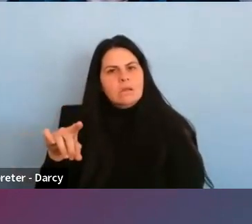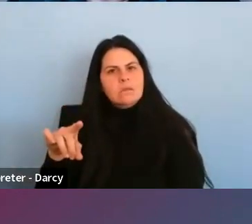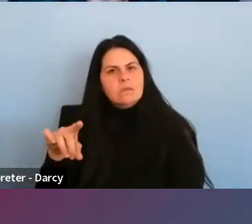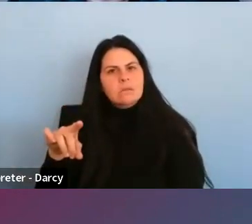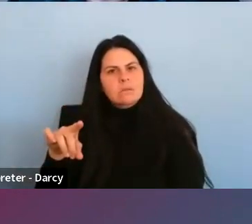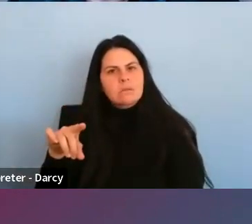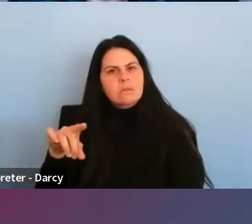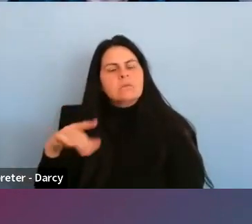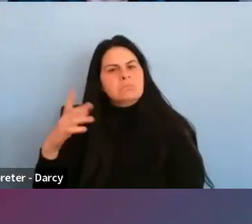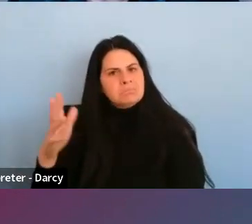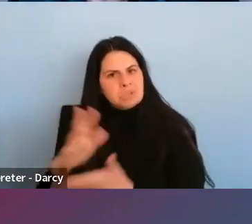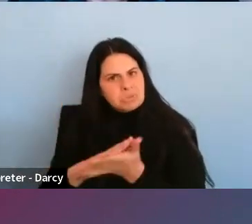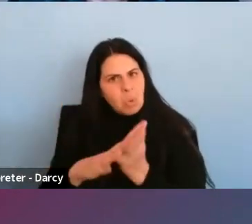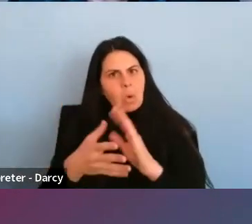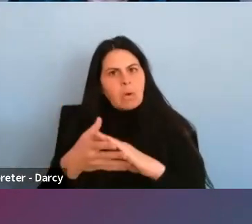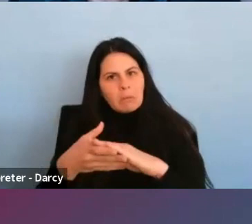stories.